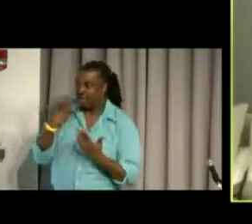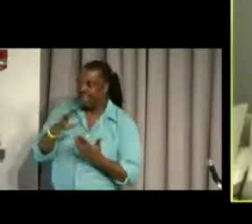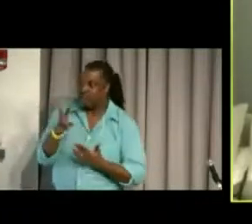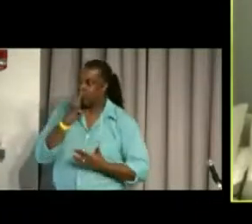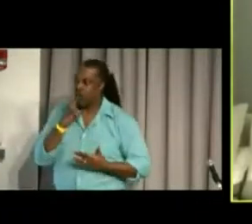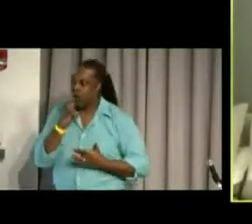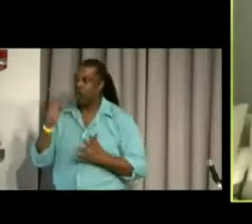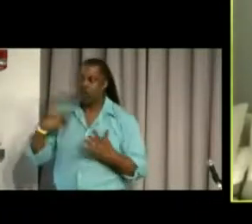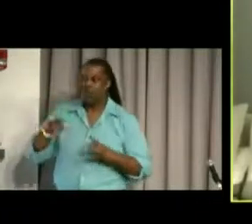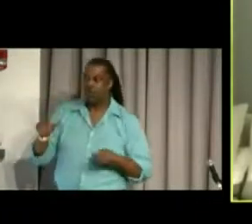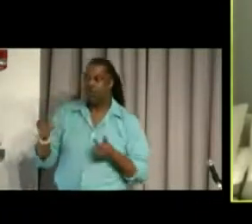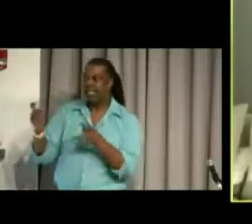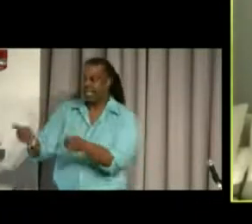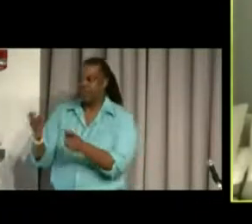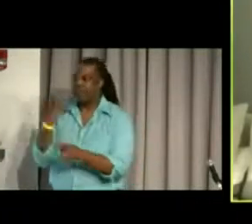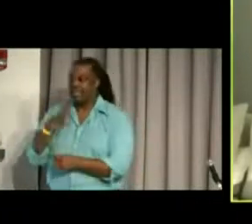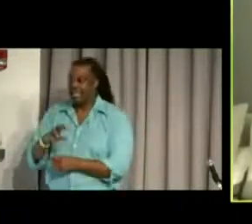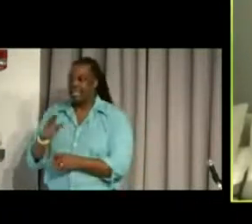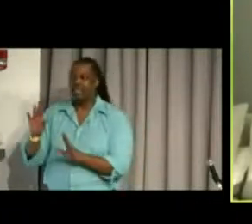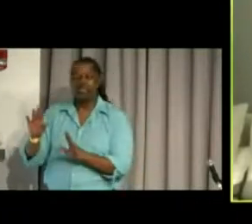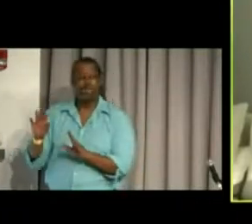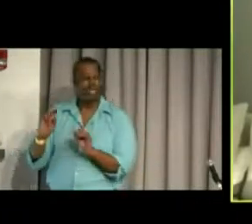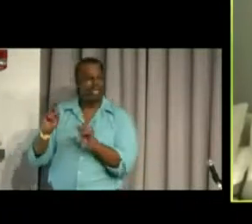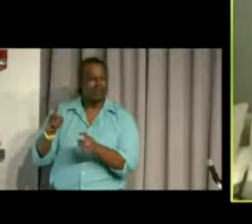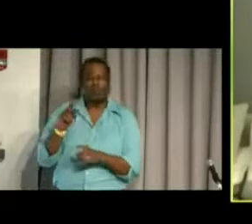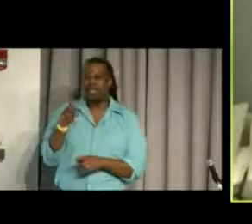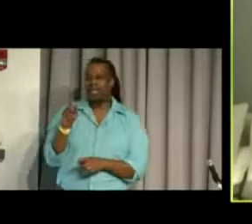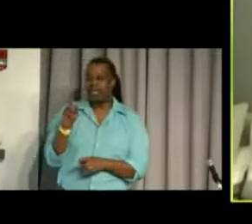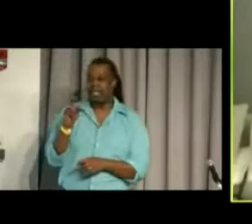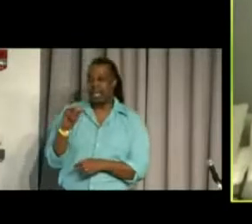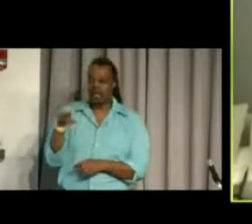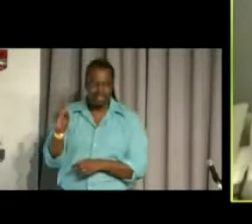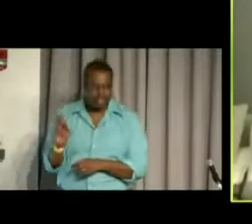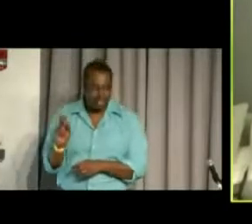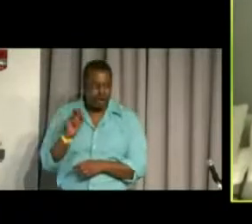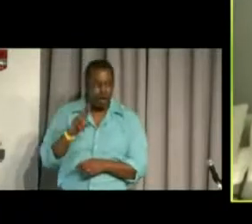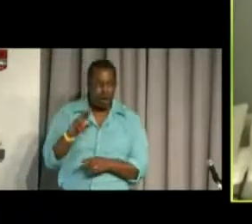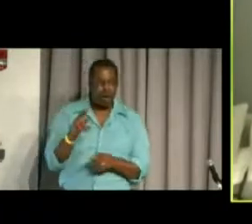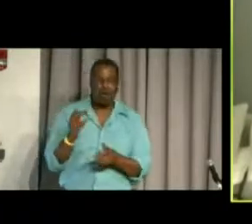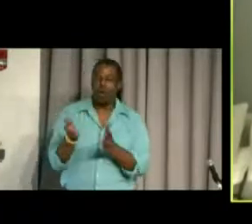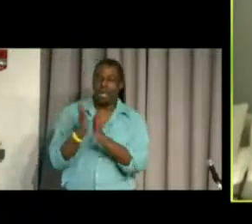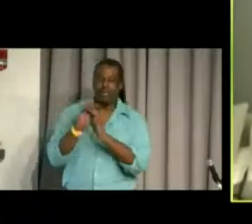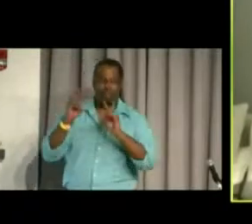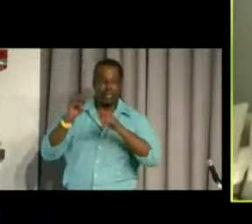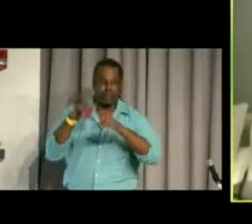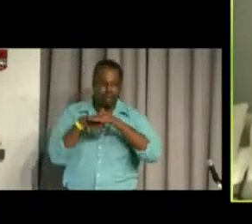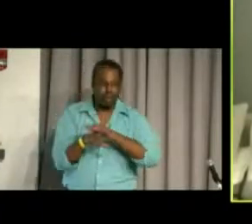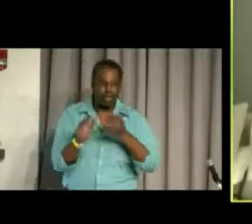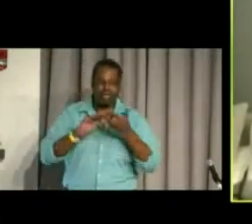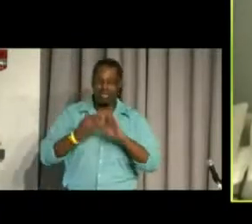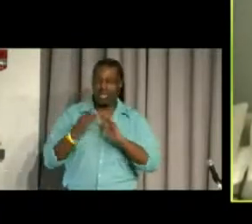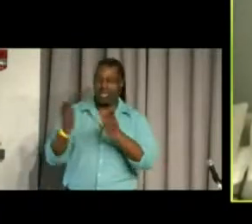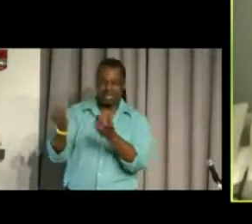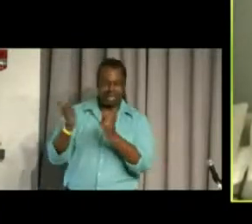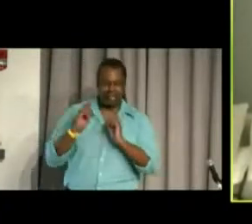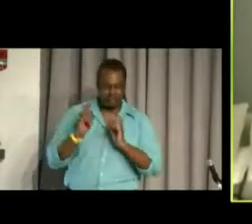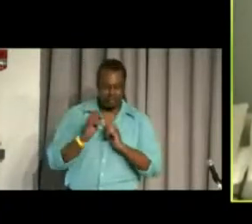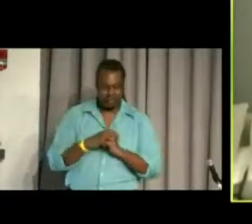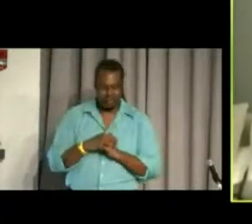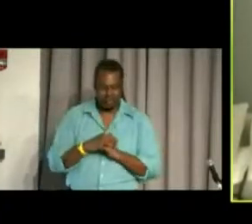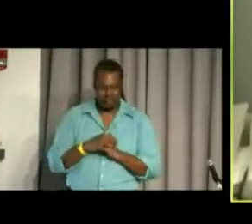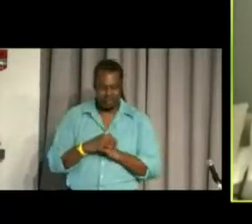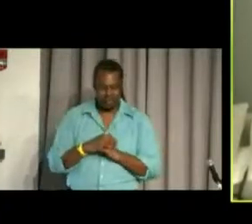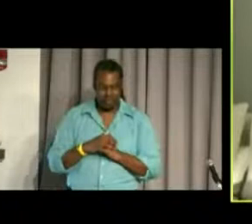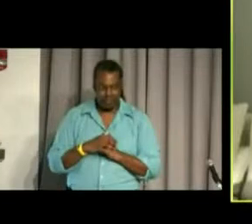by buying kerosene, driving miles and miles to get it, or having people come into the city to provide it to us. We began